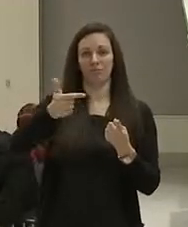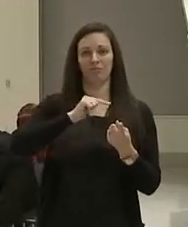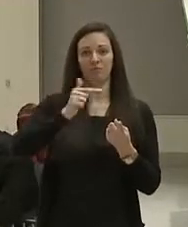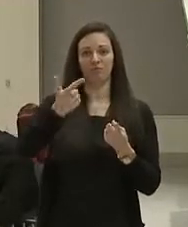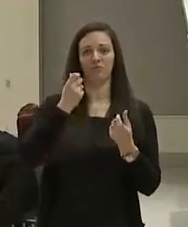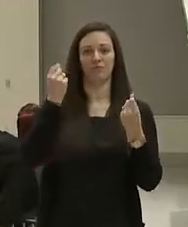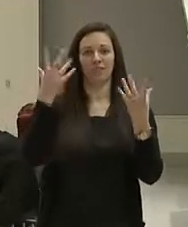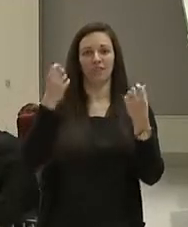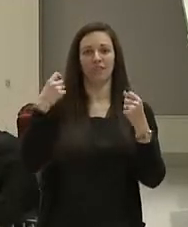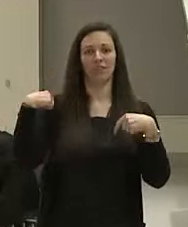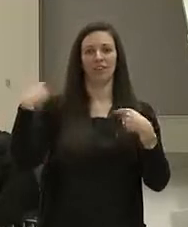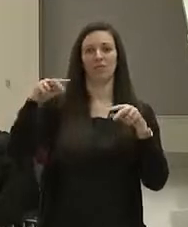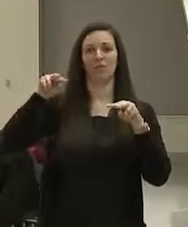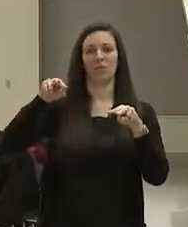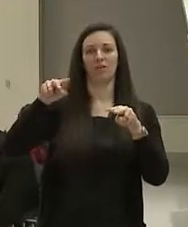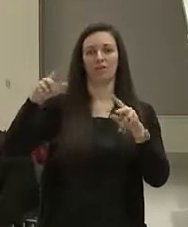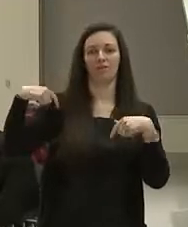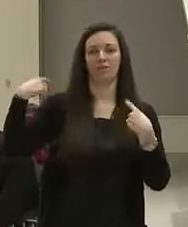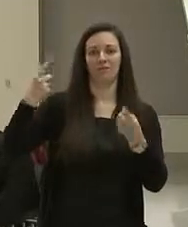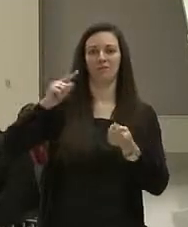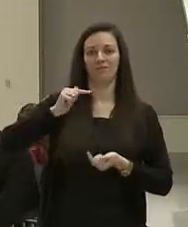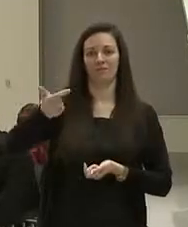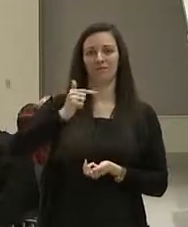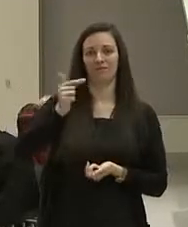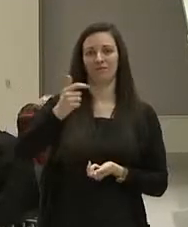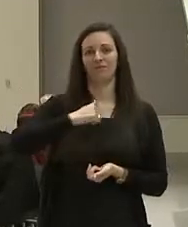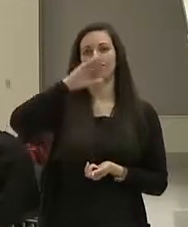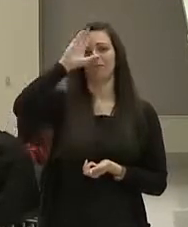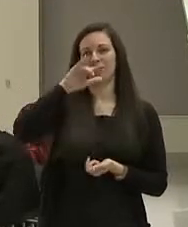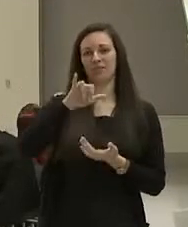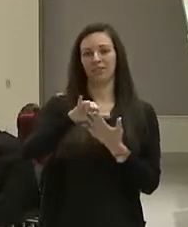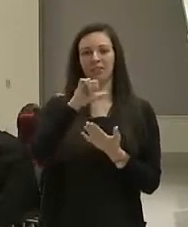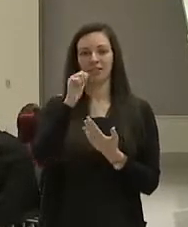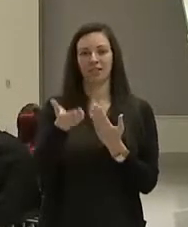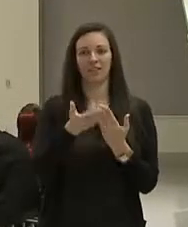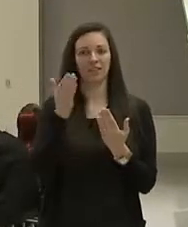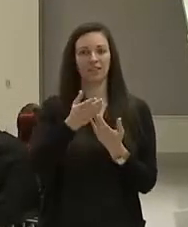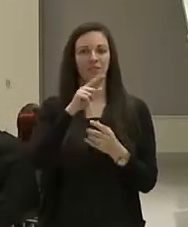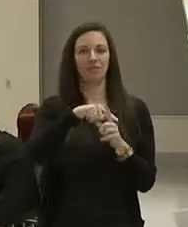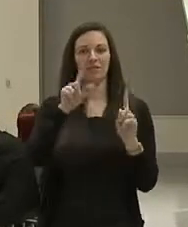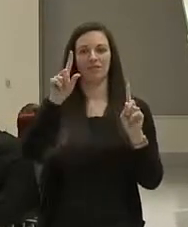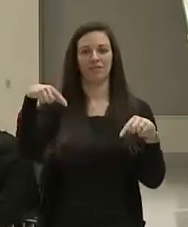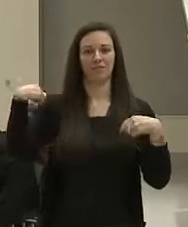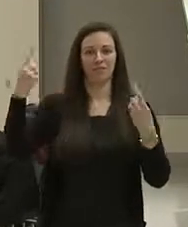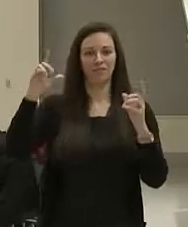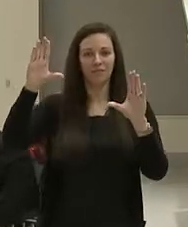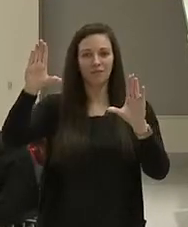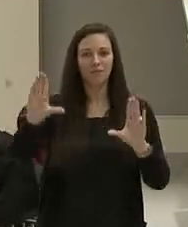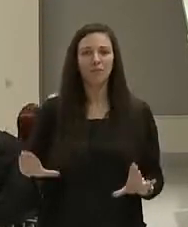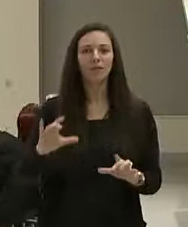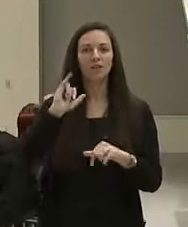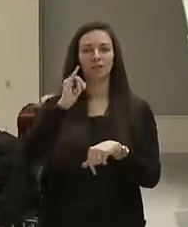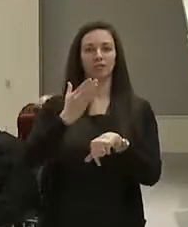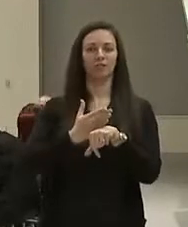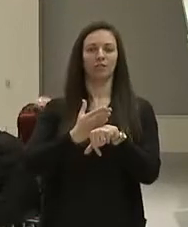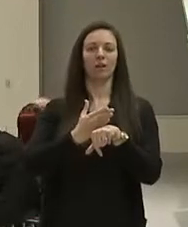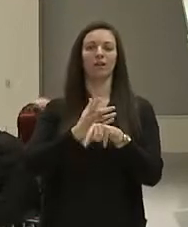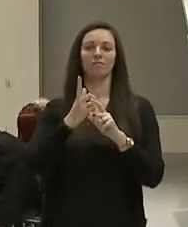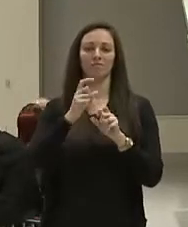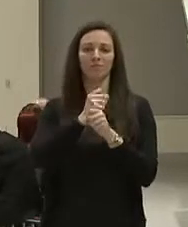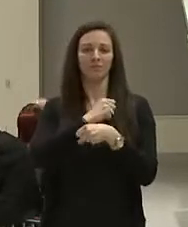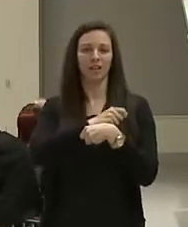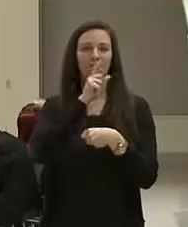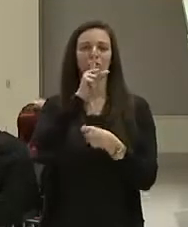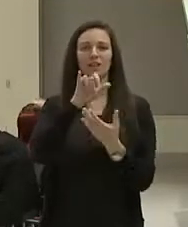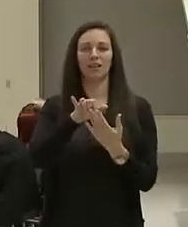as they've taken their shifts. I know that's not easy, but you've done a tremendous job making sure that a